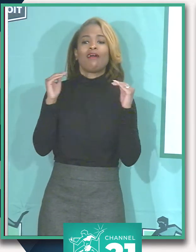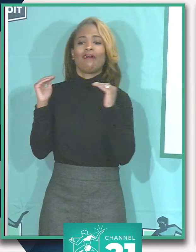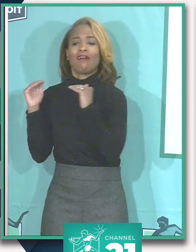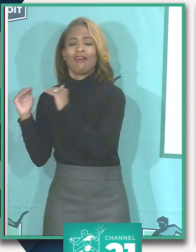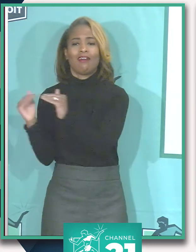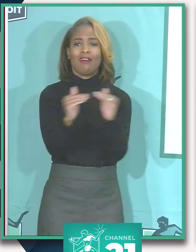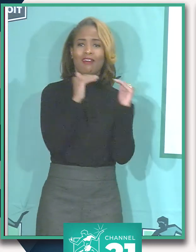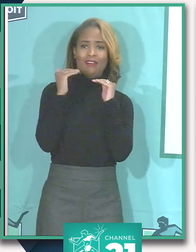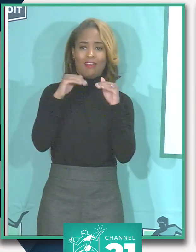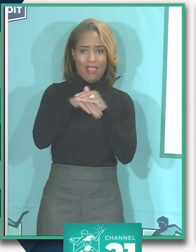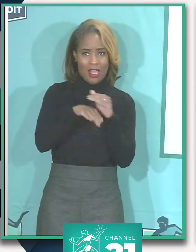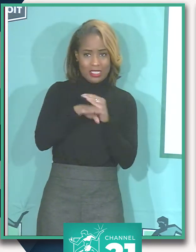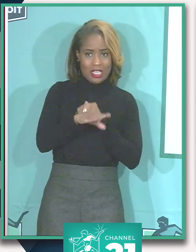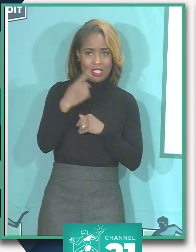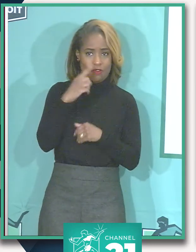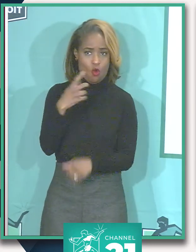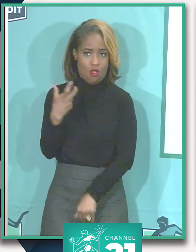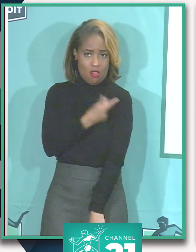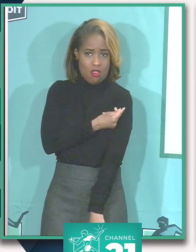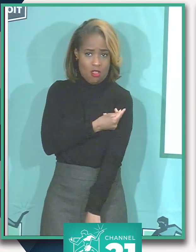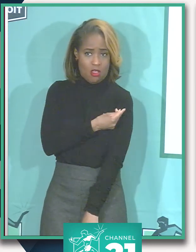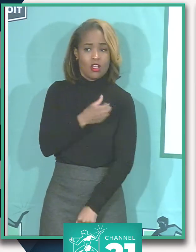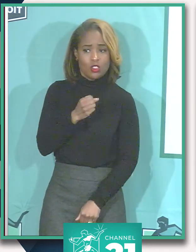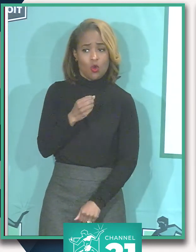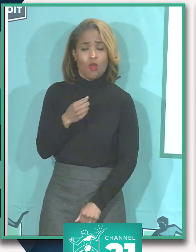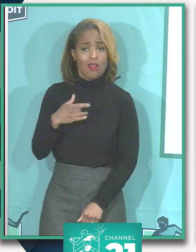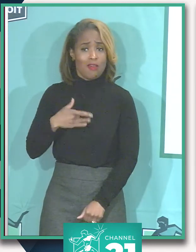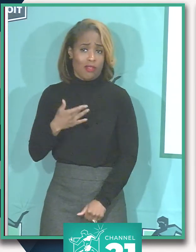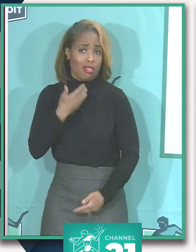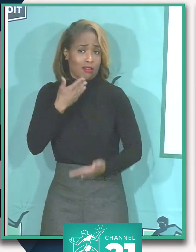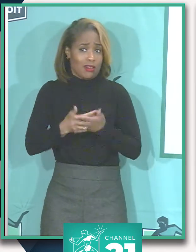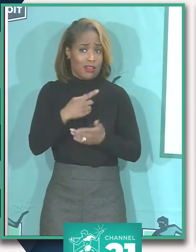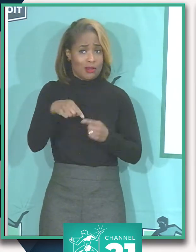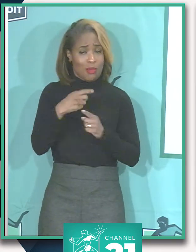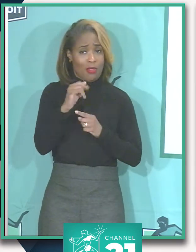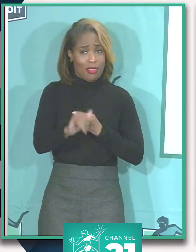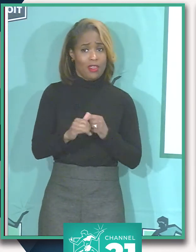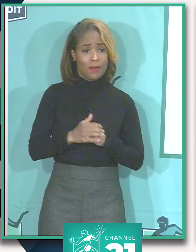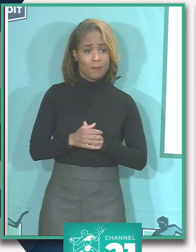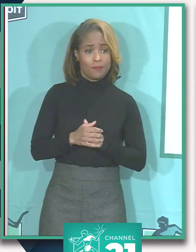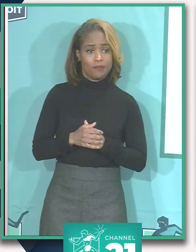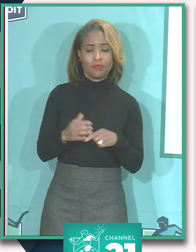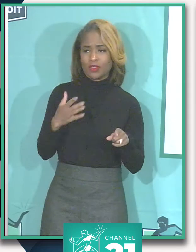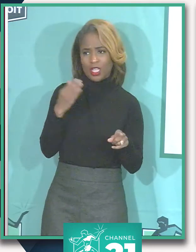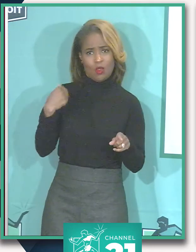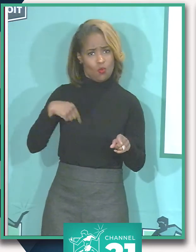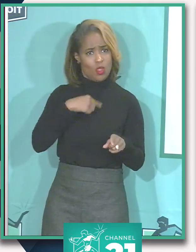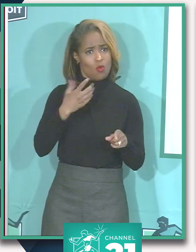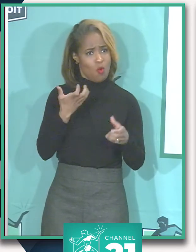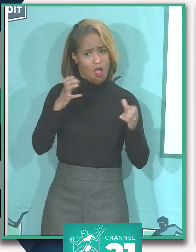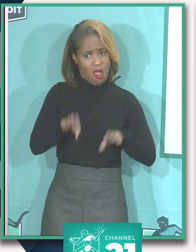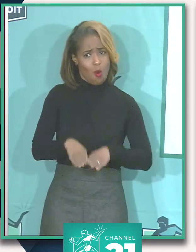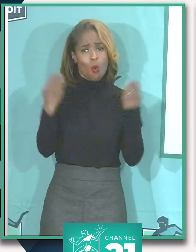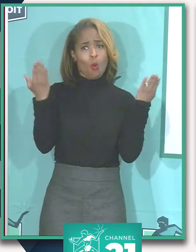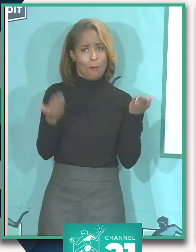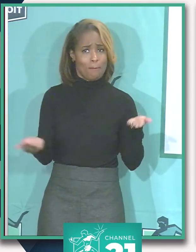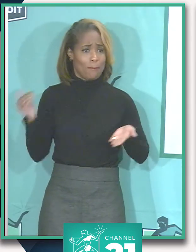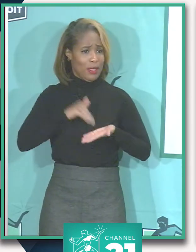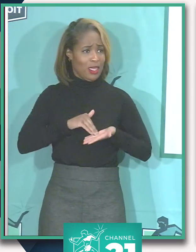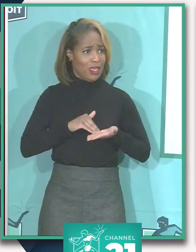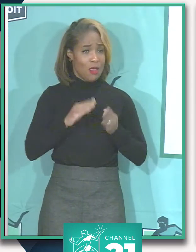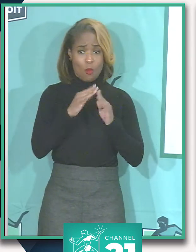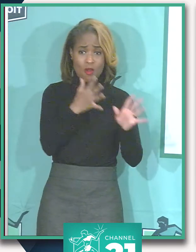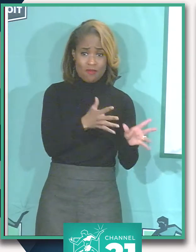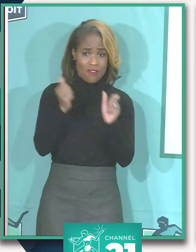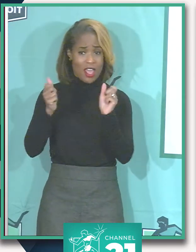access. I think I feel really good about the direction that we're heading. And we want to open the city back up. And the faster